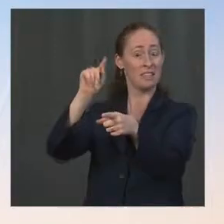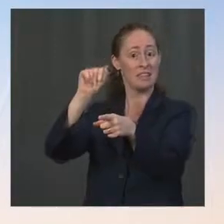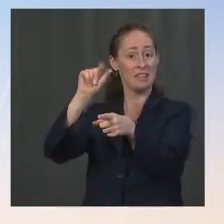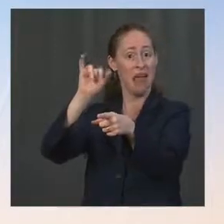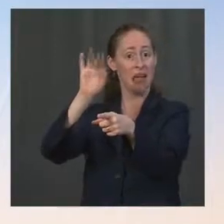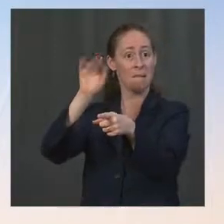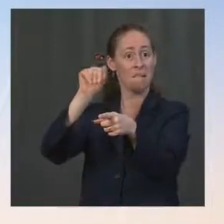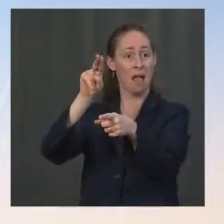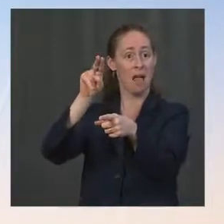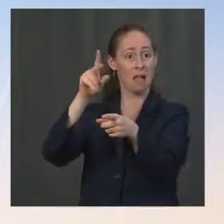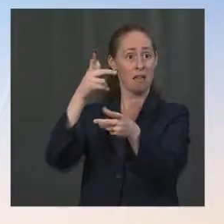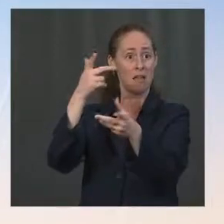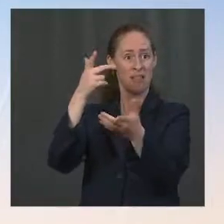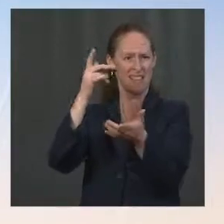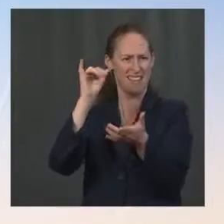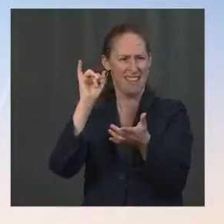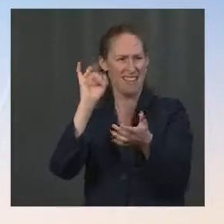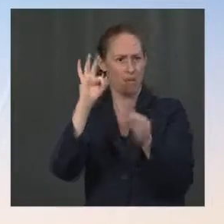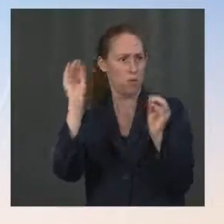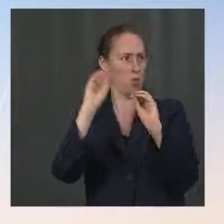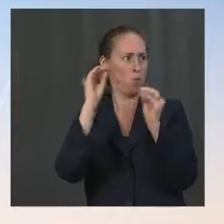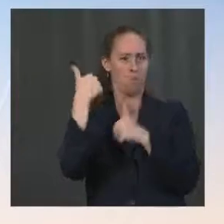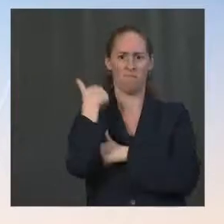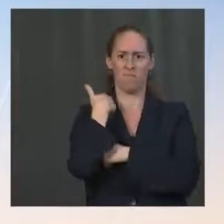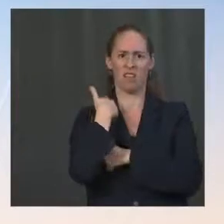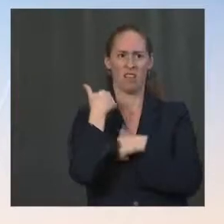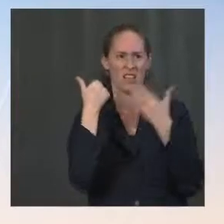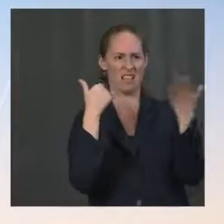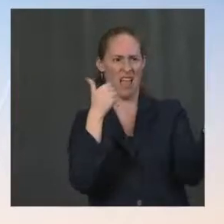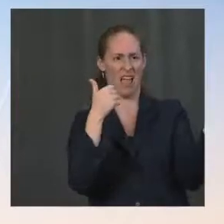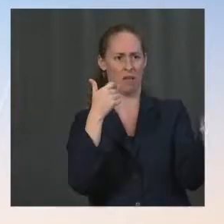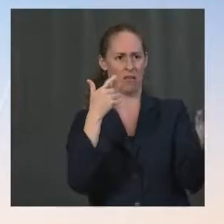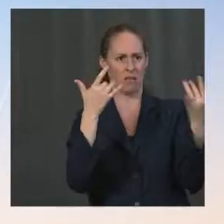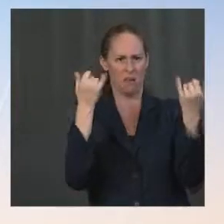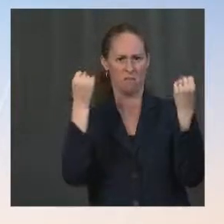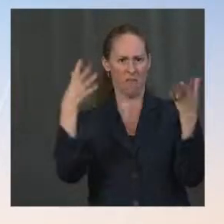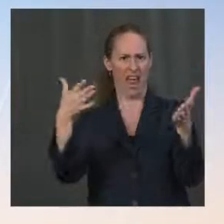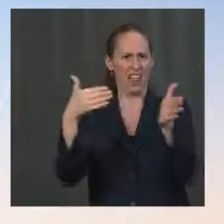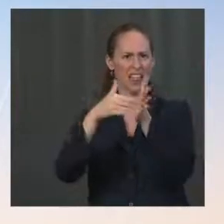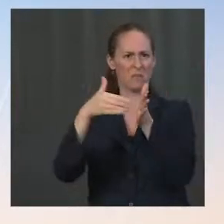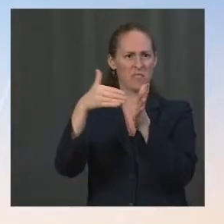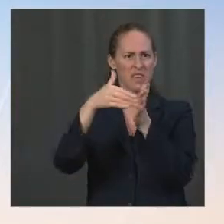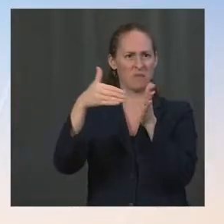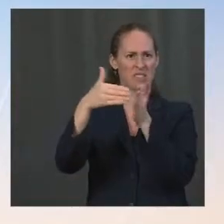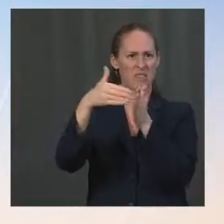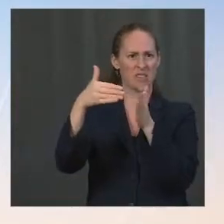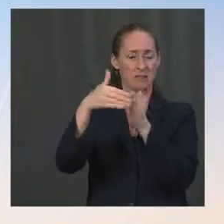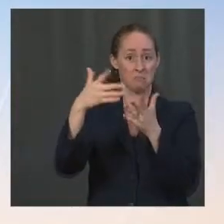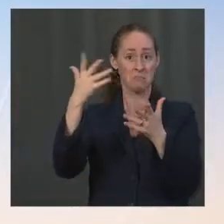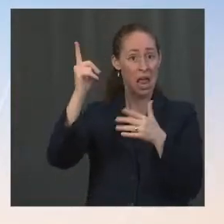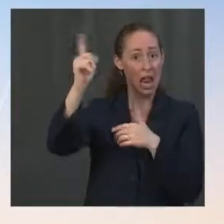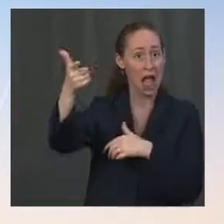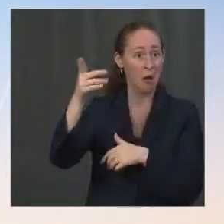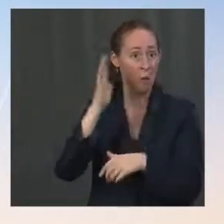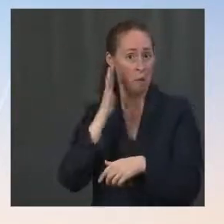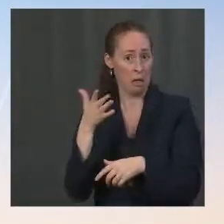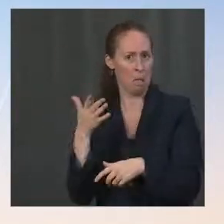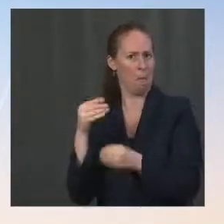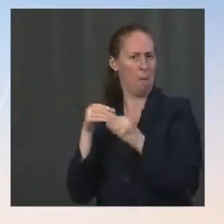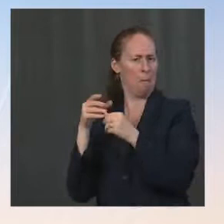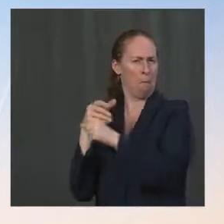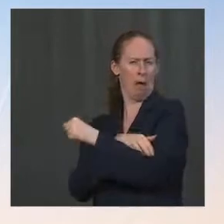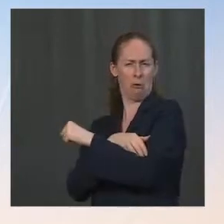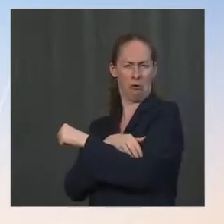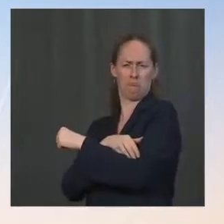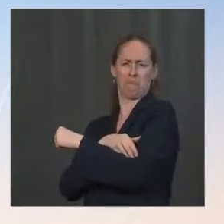on the ground in Afghanistan than we do with thousands of troops on the ground in Afghanistan? Well, to be clear, one of the steps that the President directed